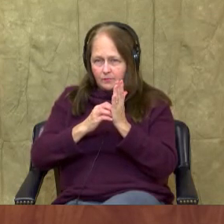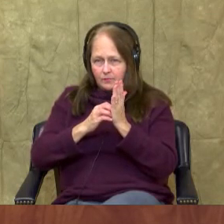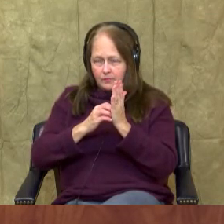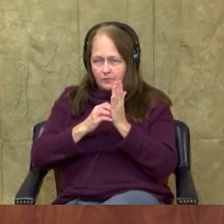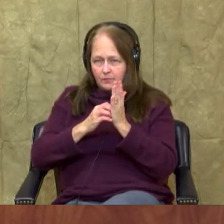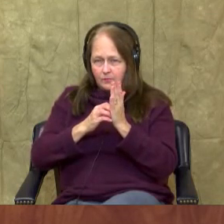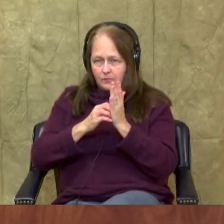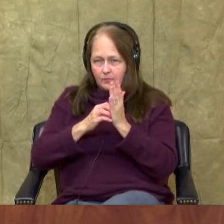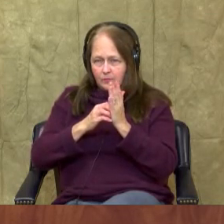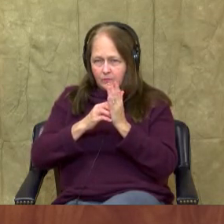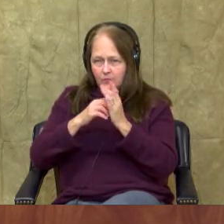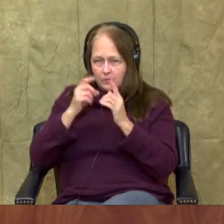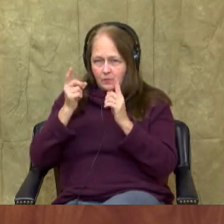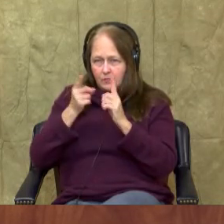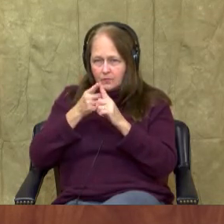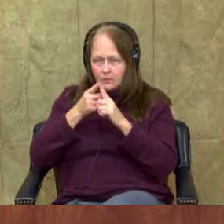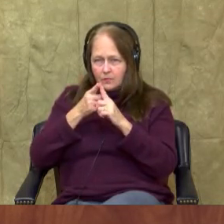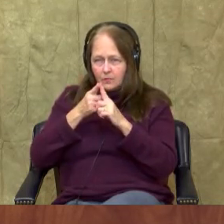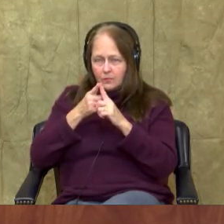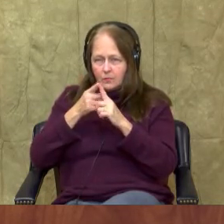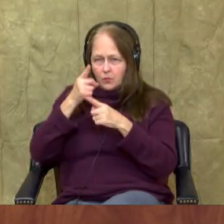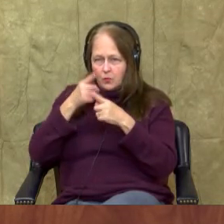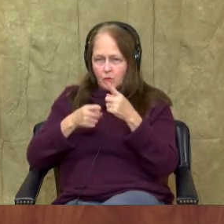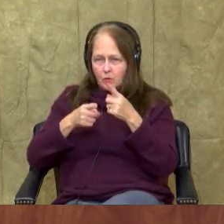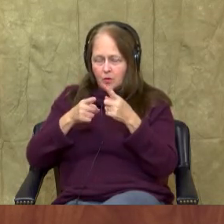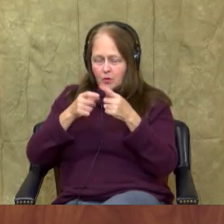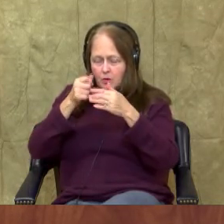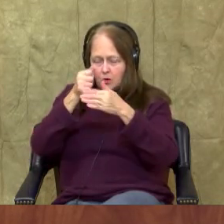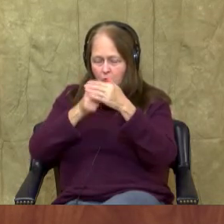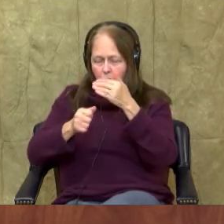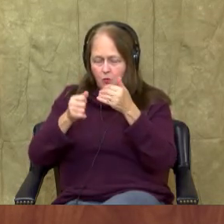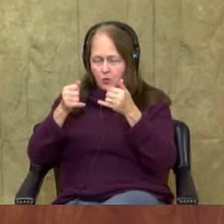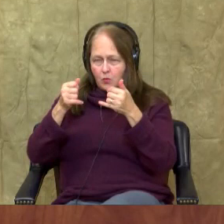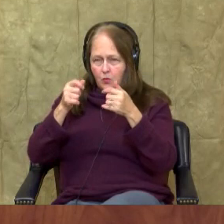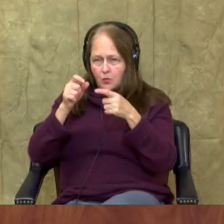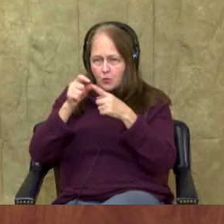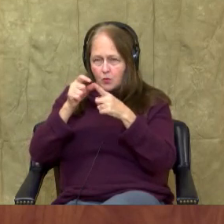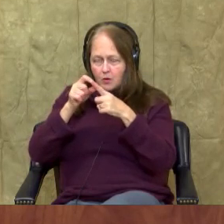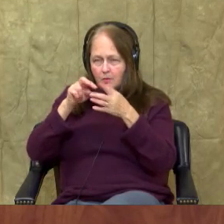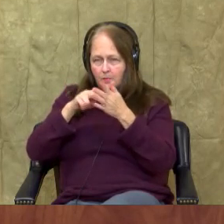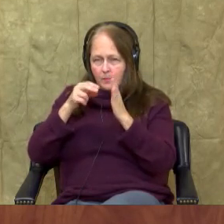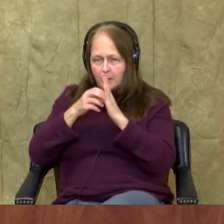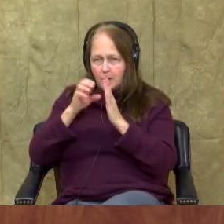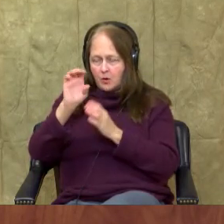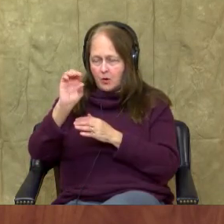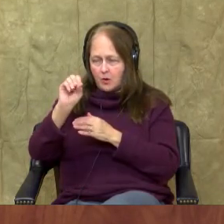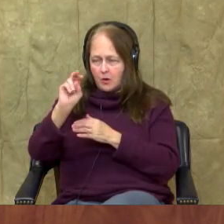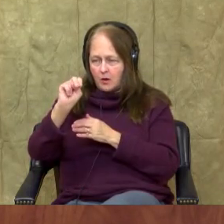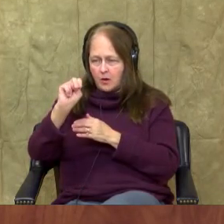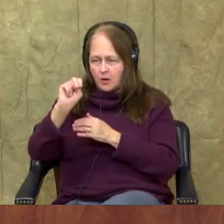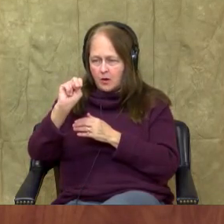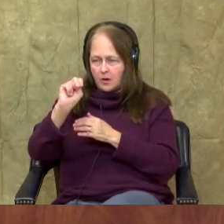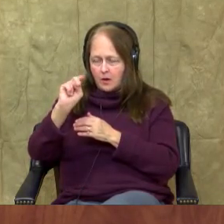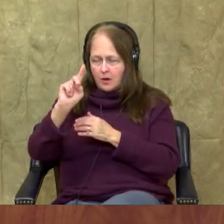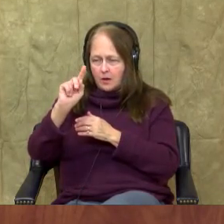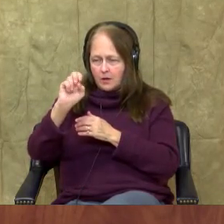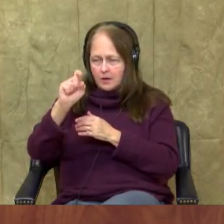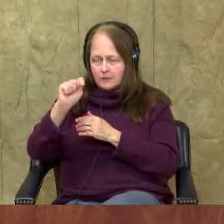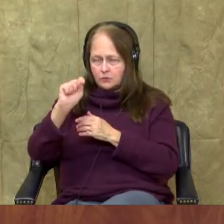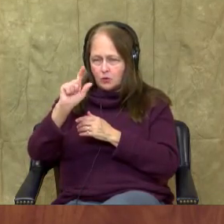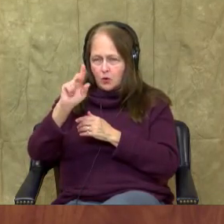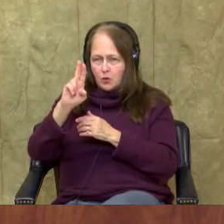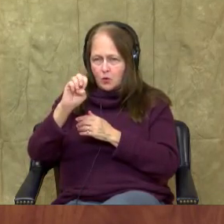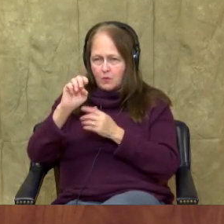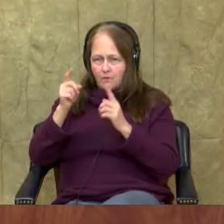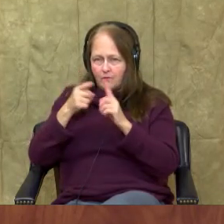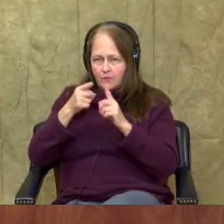So, first up, what does the underlined word mean based on context clues? First,